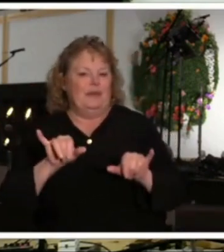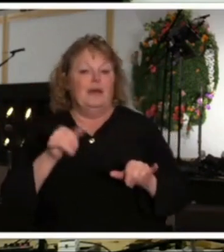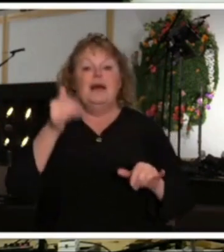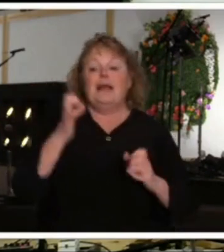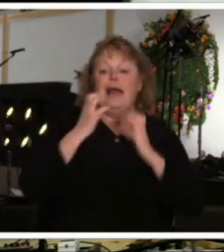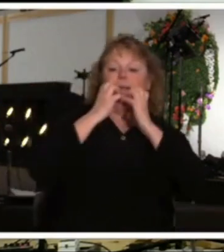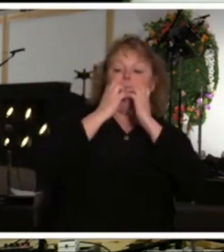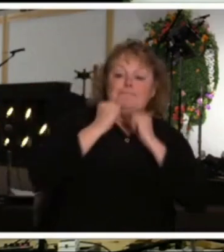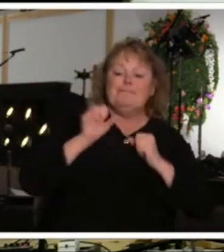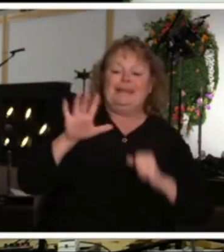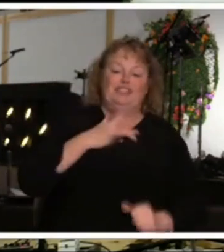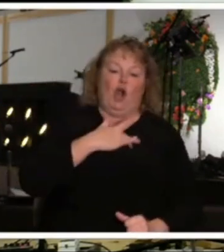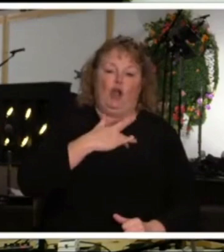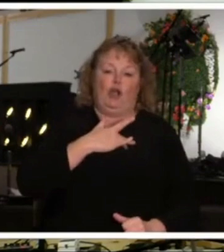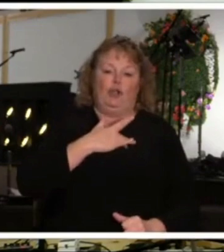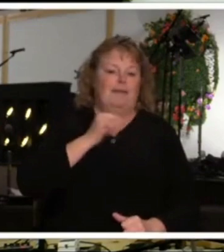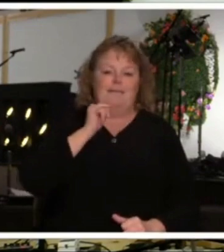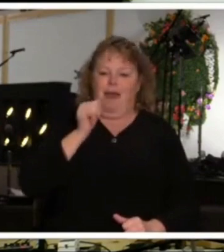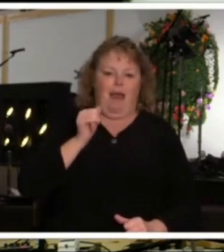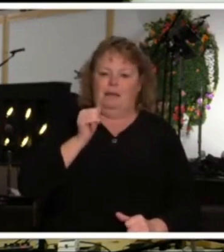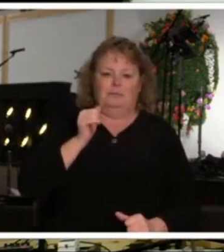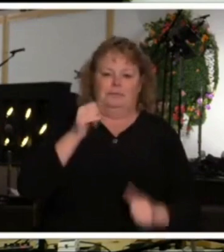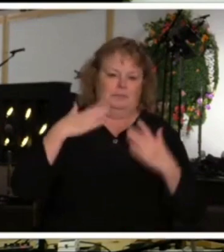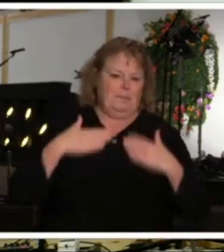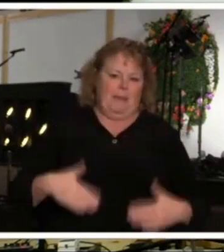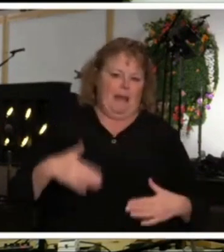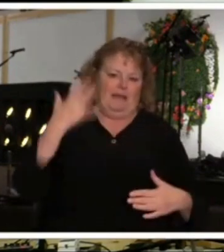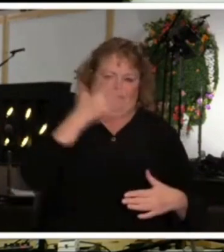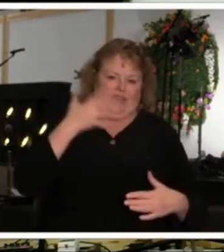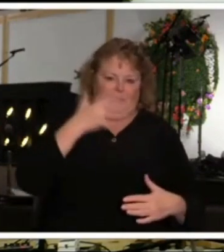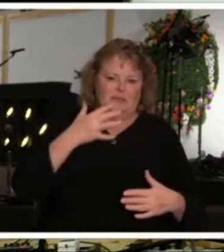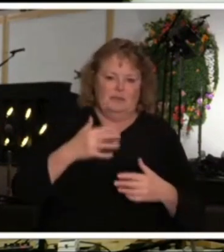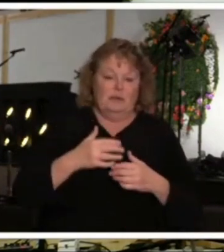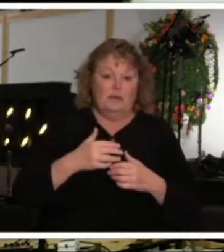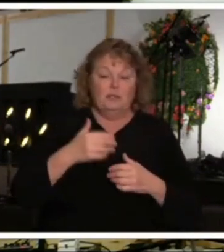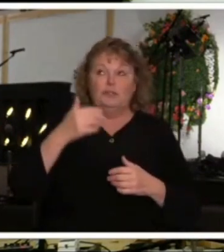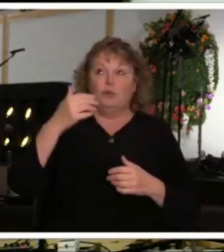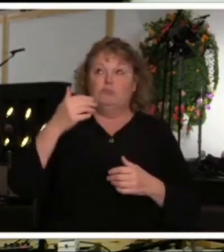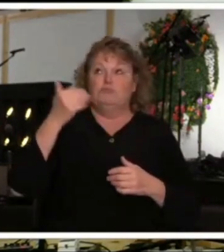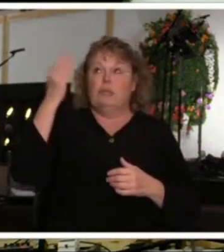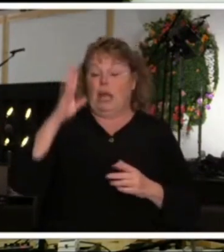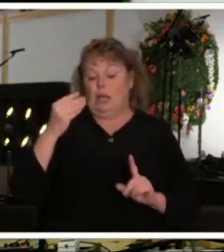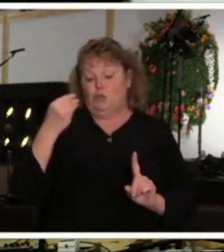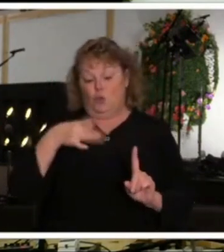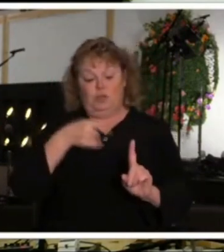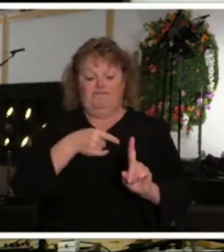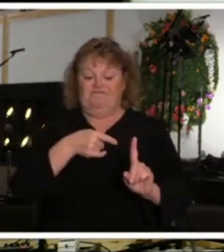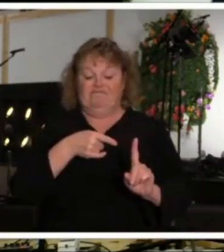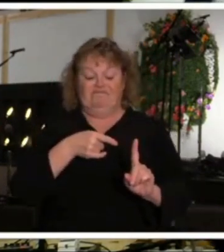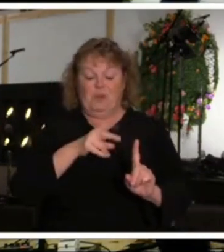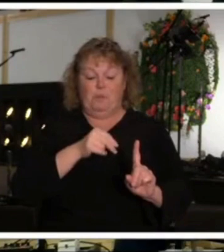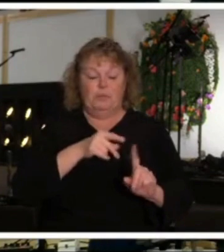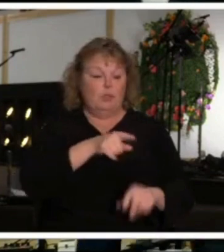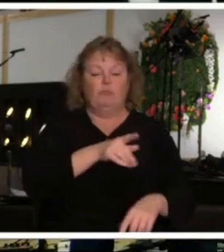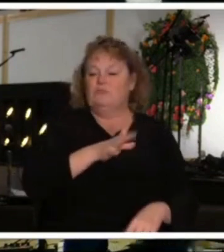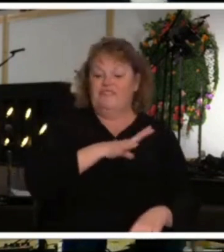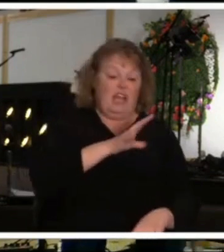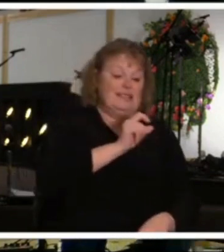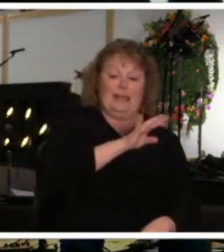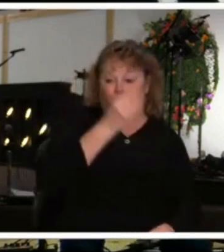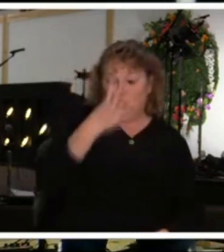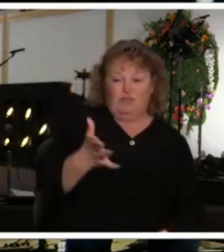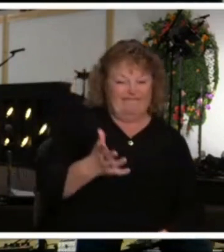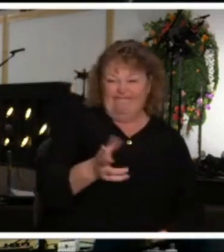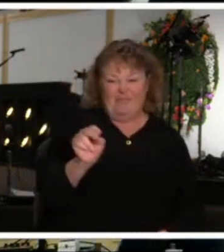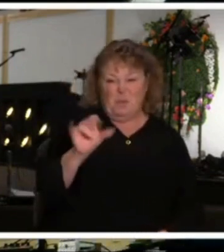individual. So he says, nah, he's not the one. Could you imagine the firstborn? Like, you're not good enough. You're not it. And then probably like,